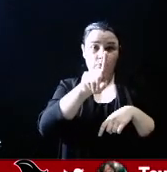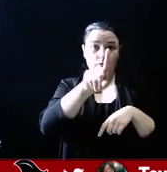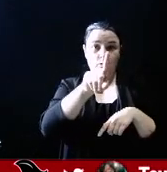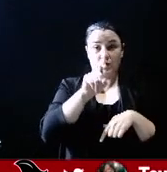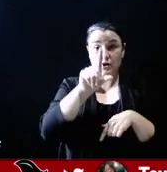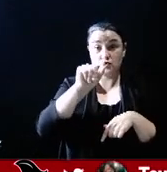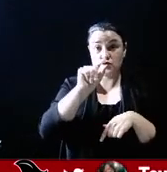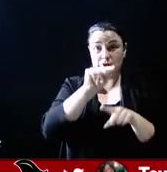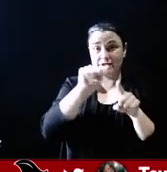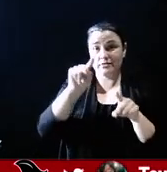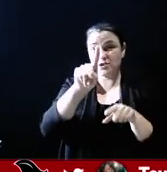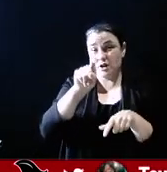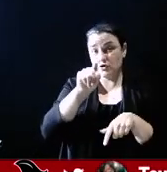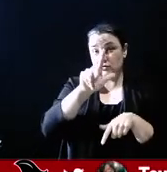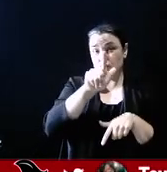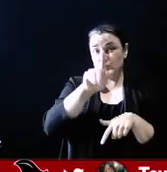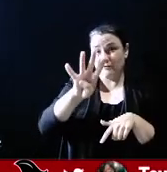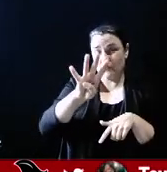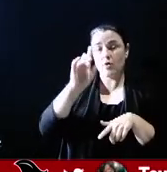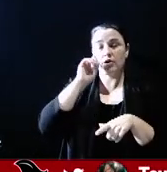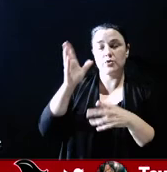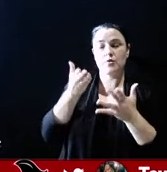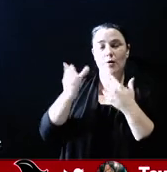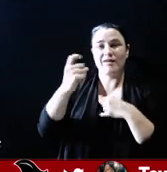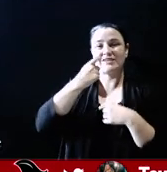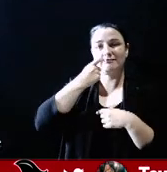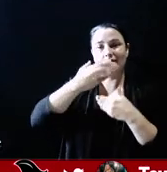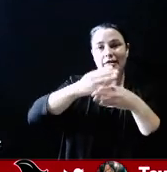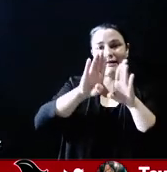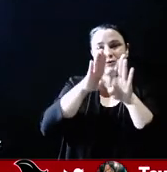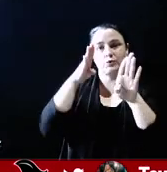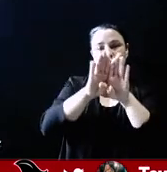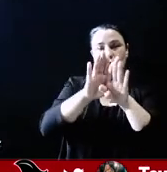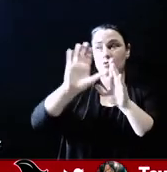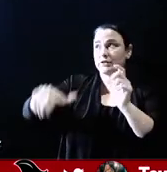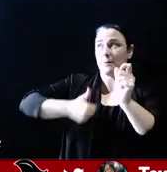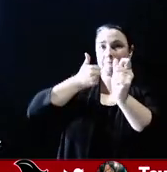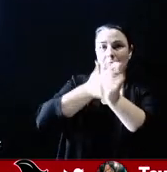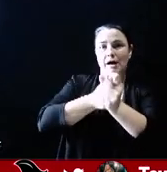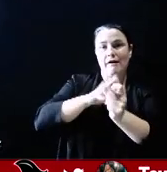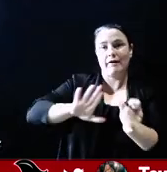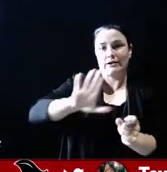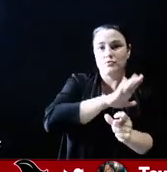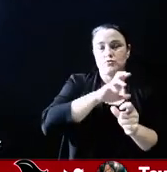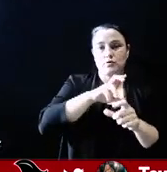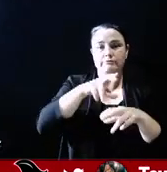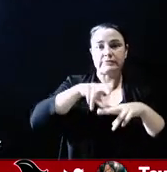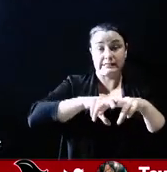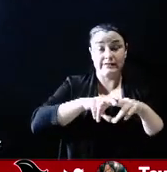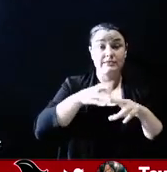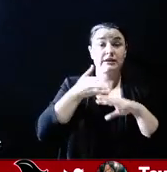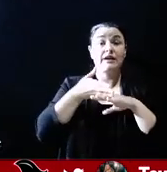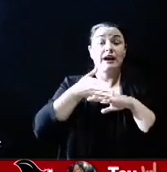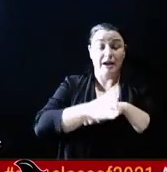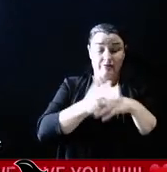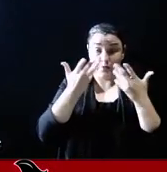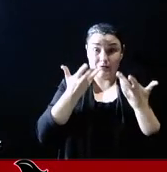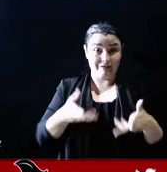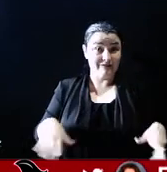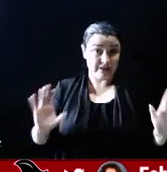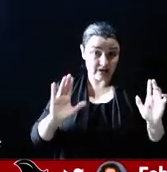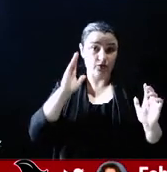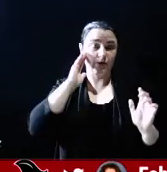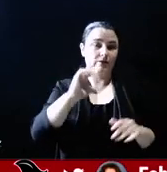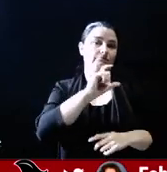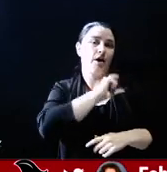you'll be directed to exit through the glass doors that are behind these sections. And after the ceremony is concluded, there will be